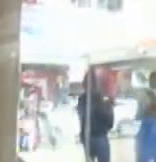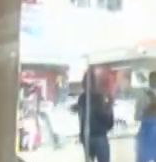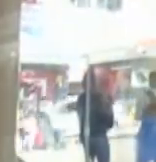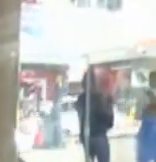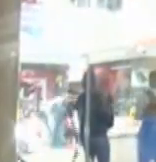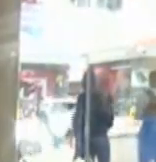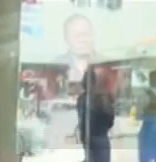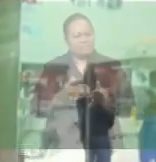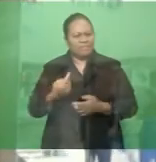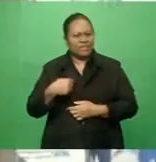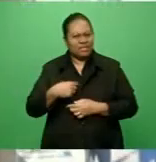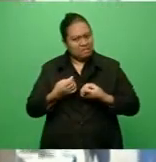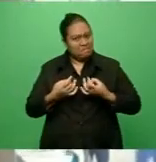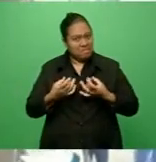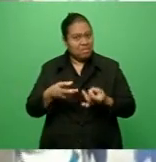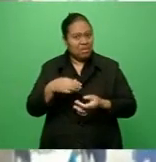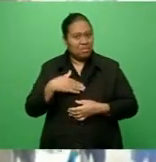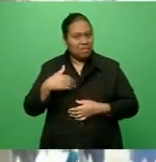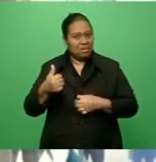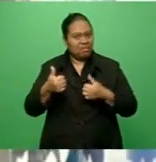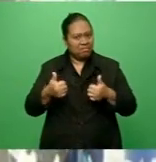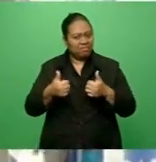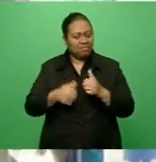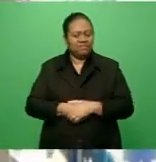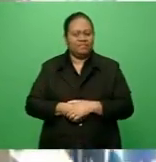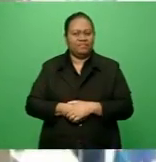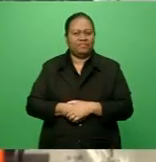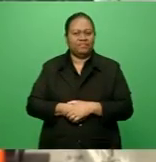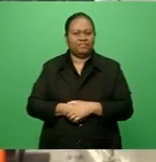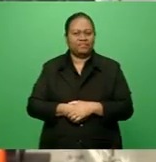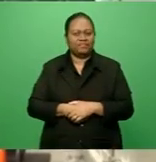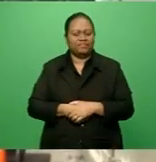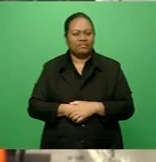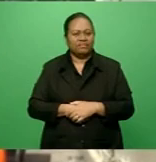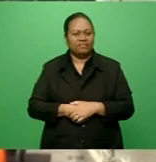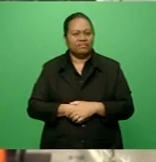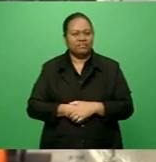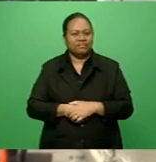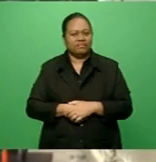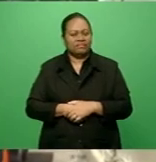I think if they prepare well, they have a good chance of winning.